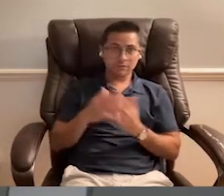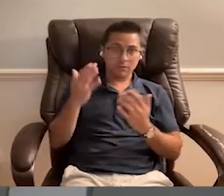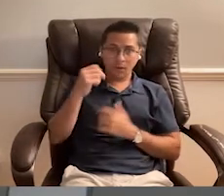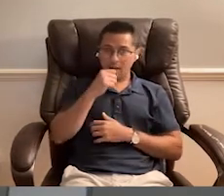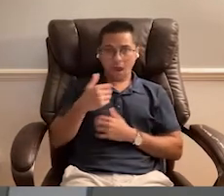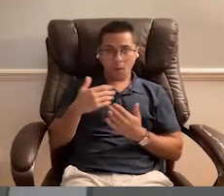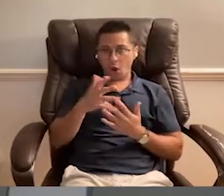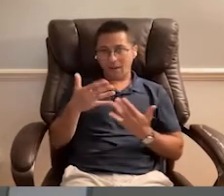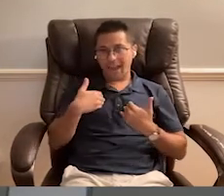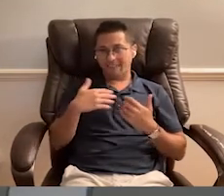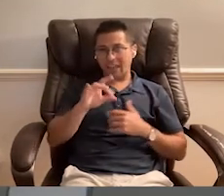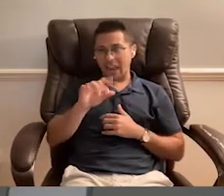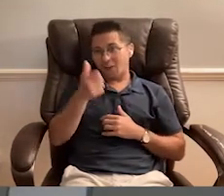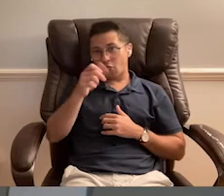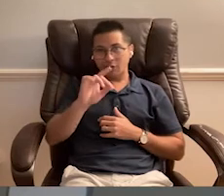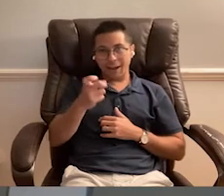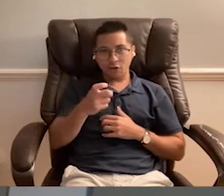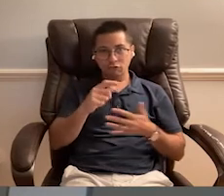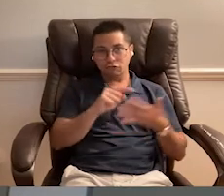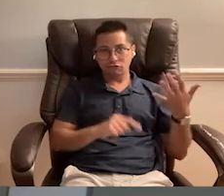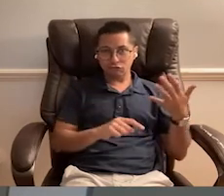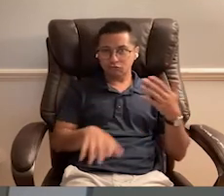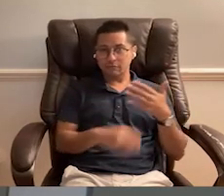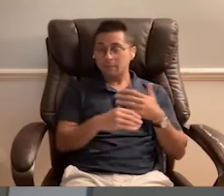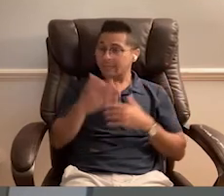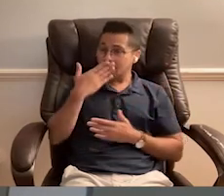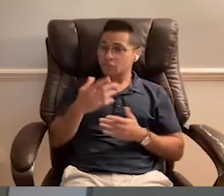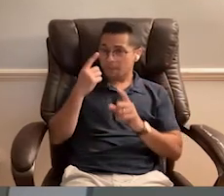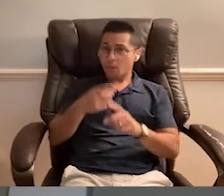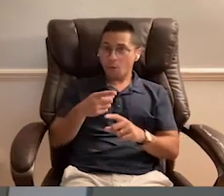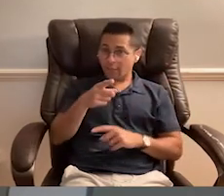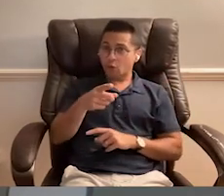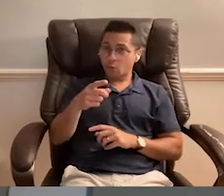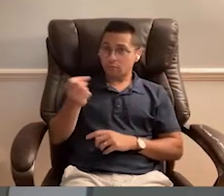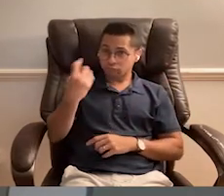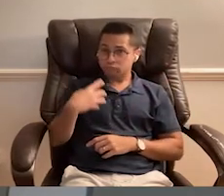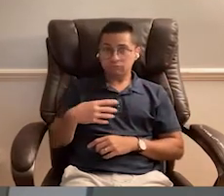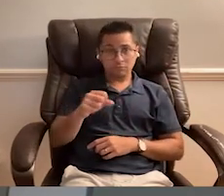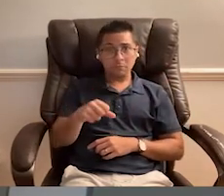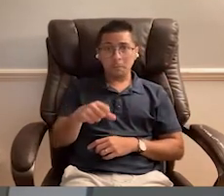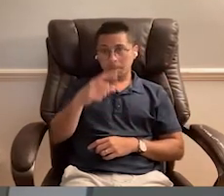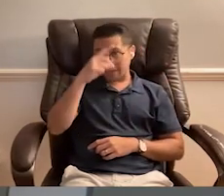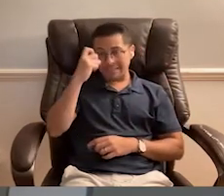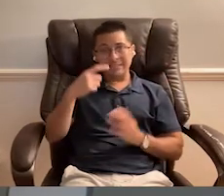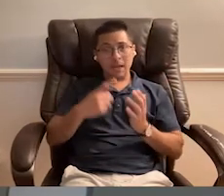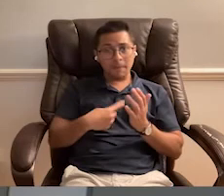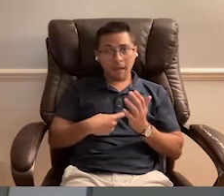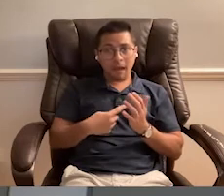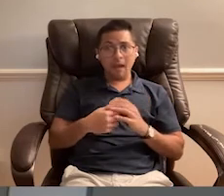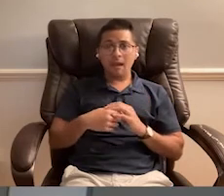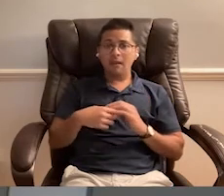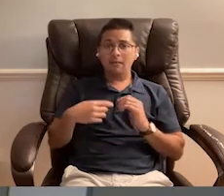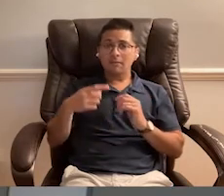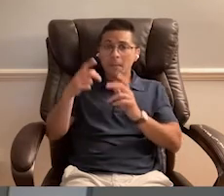of CP. You know, why not? We already have 8 other diagnoses. And that's a good point that you're bringing up.